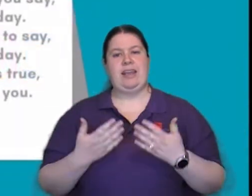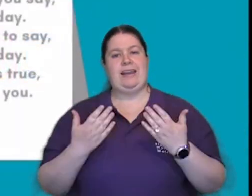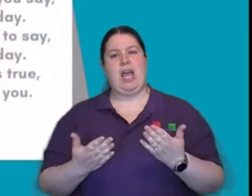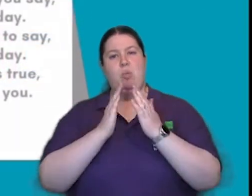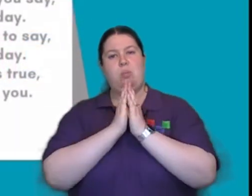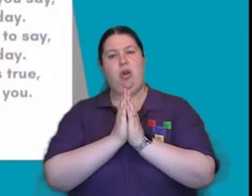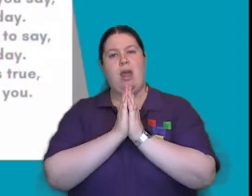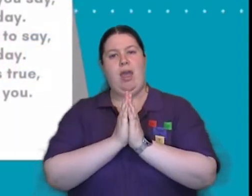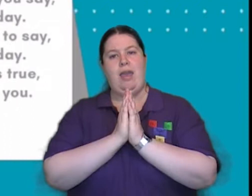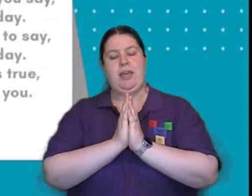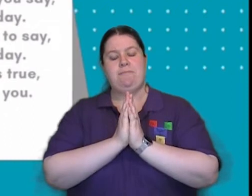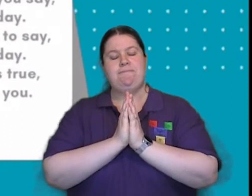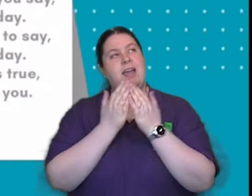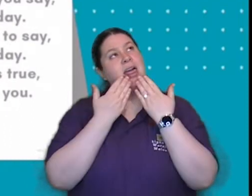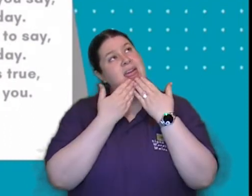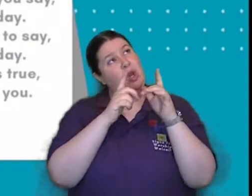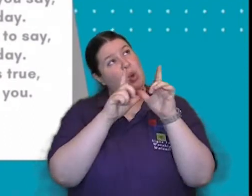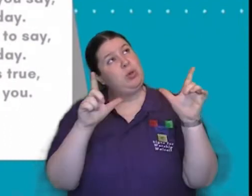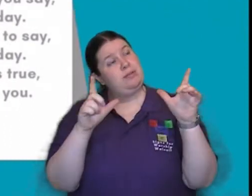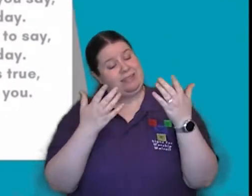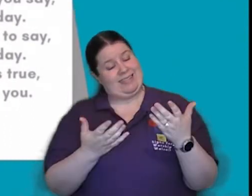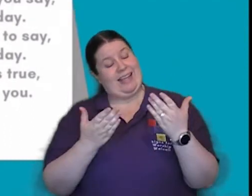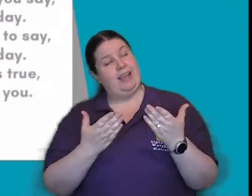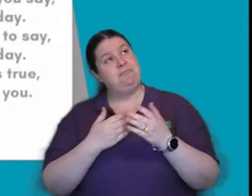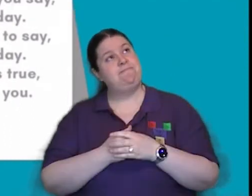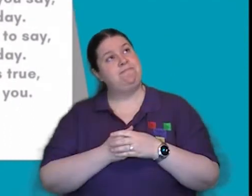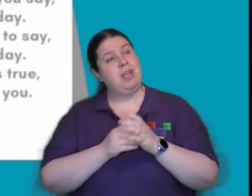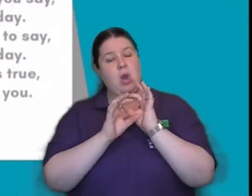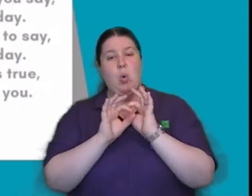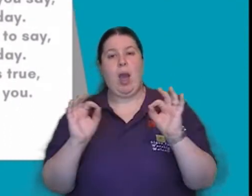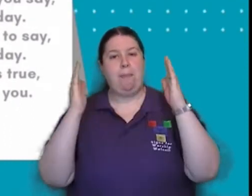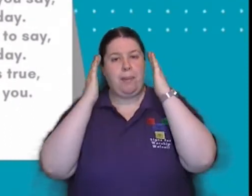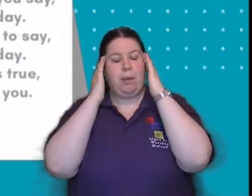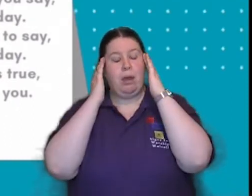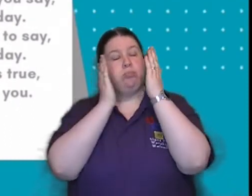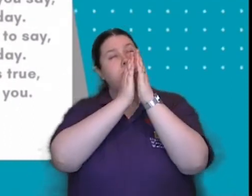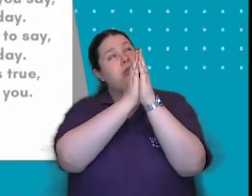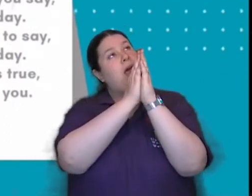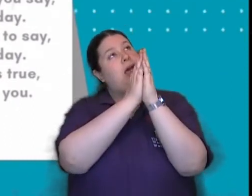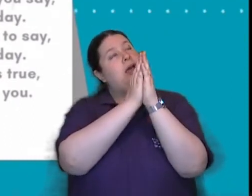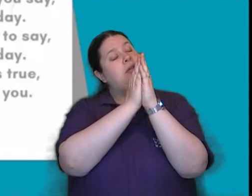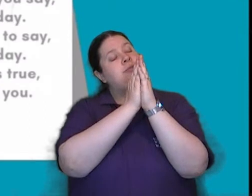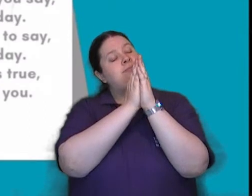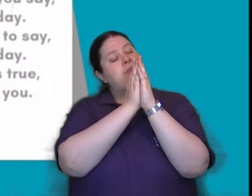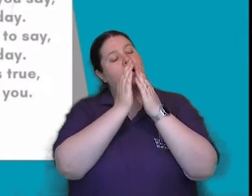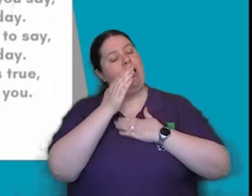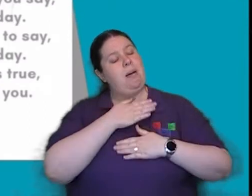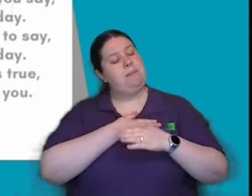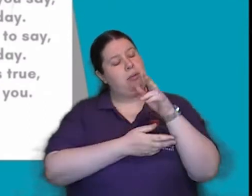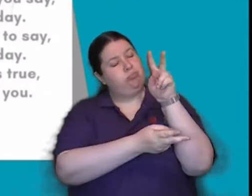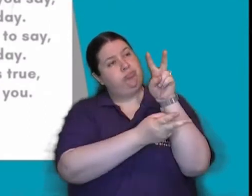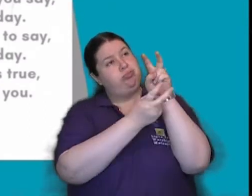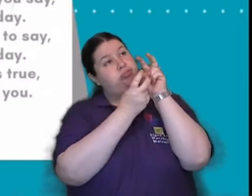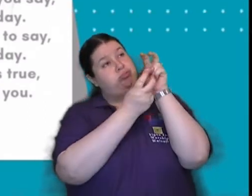Time to pray. Thank you, Lord, for today. Quiet in my mind as I pray. Help me to listen